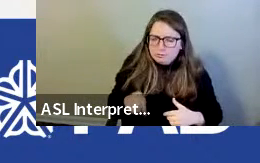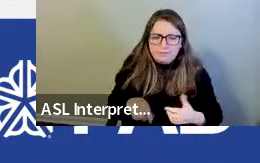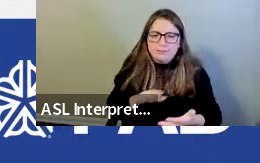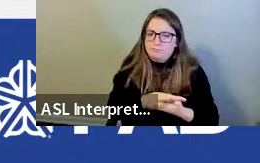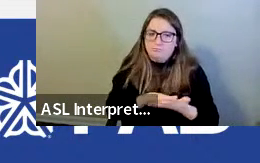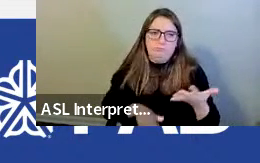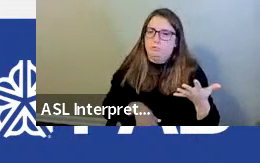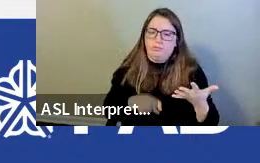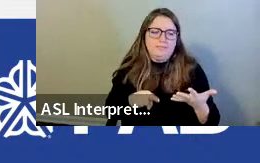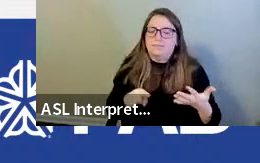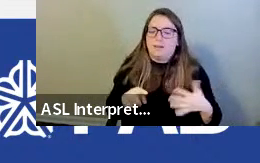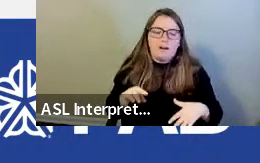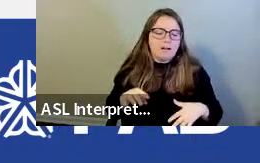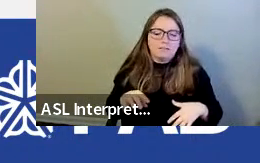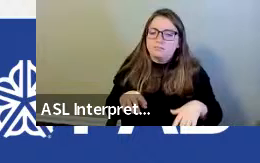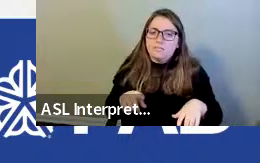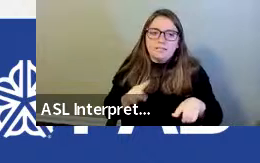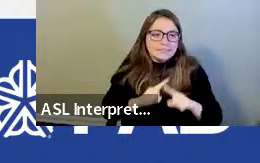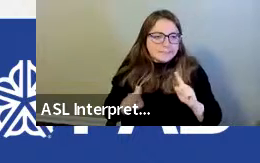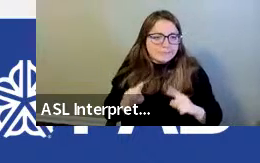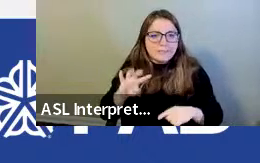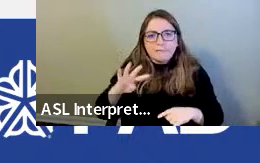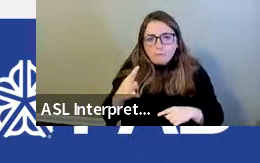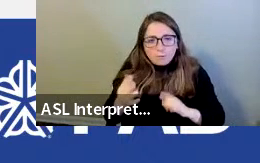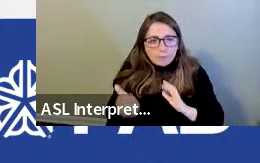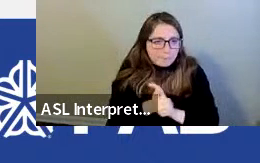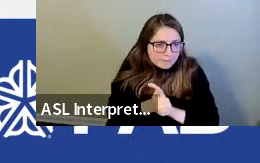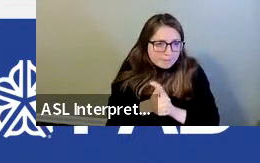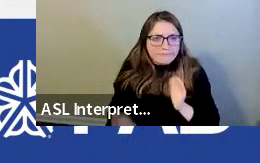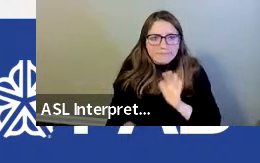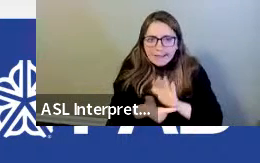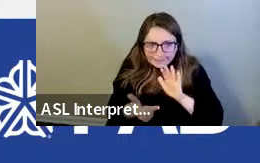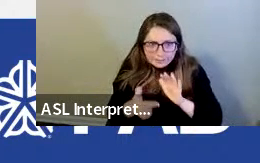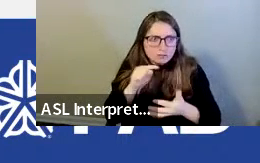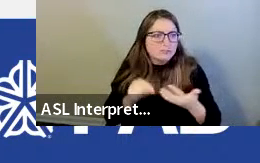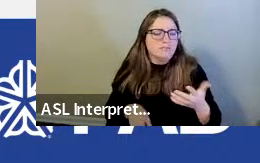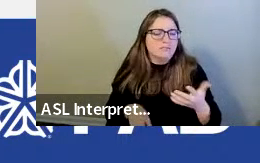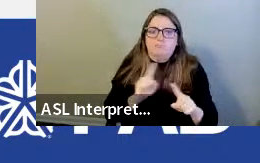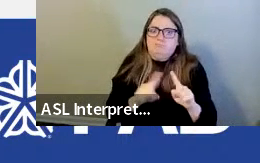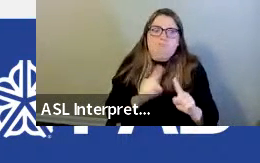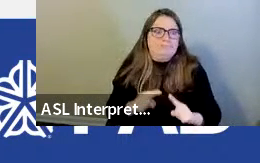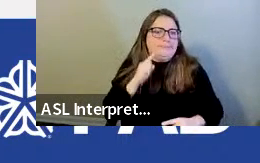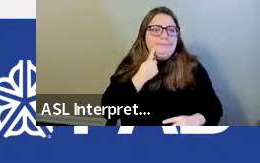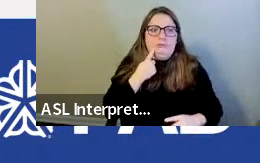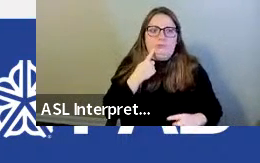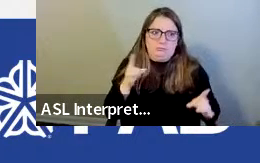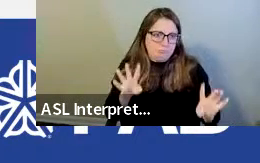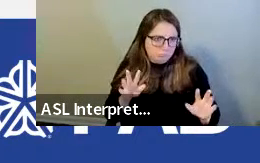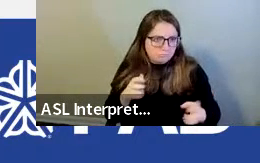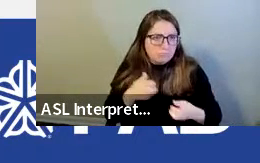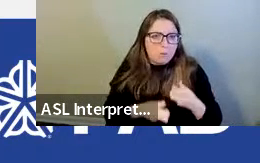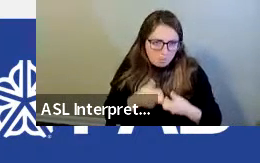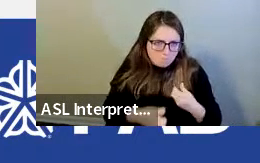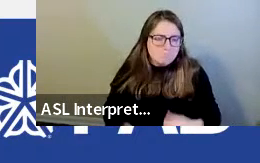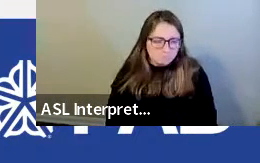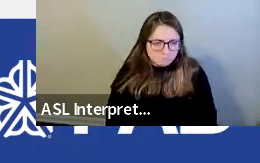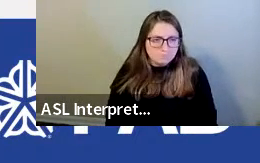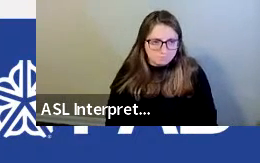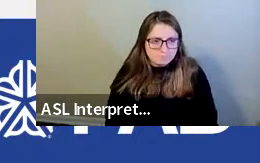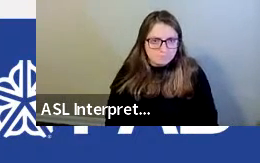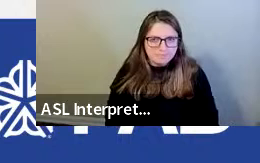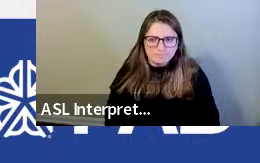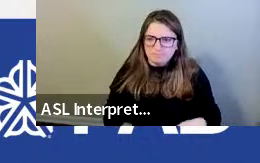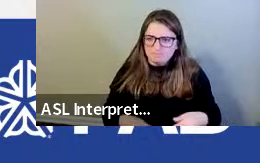Amendment violations. We are getting into some of those really grave concerns.